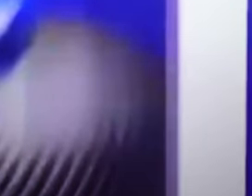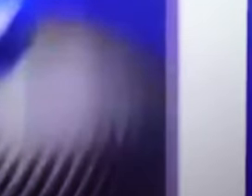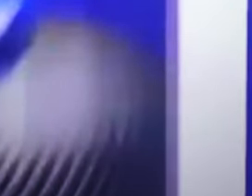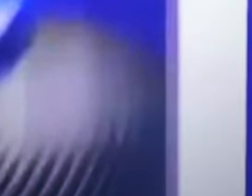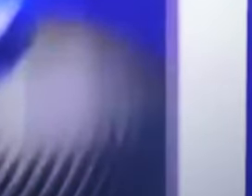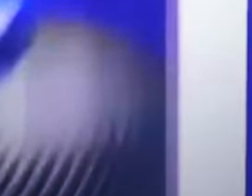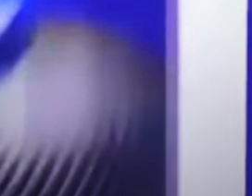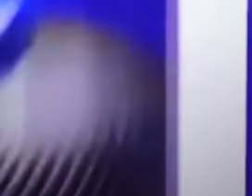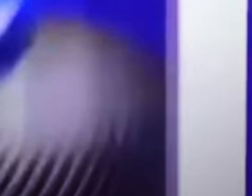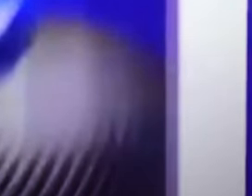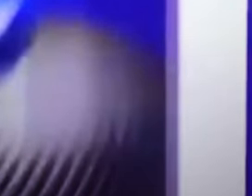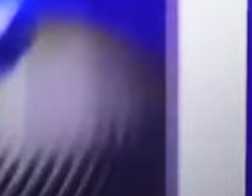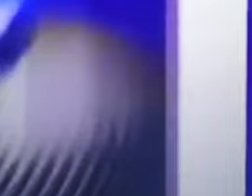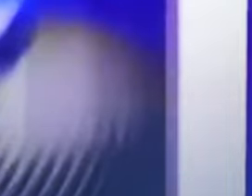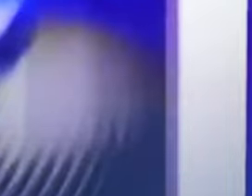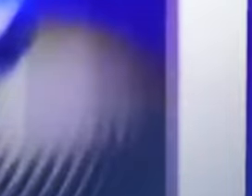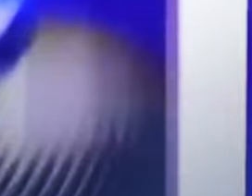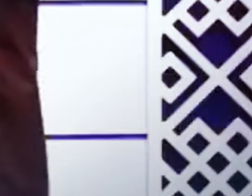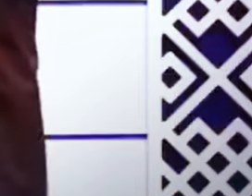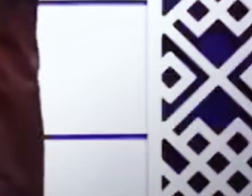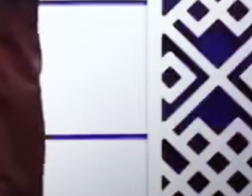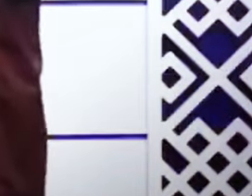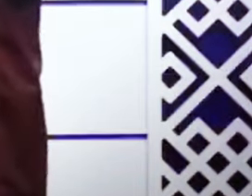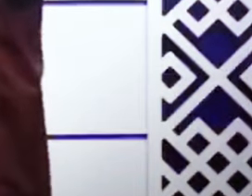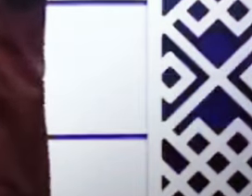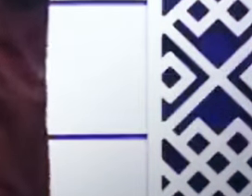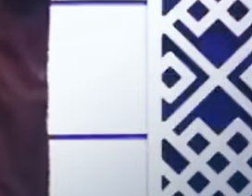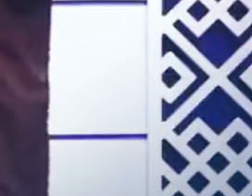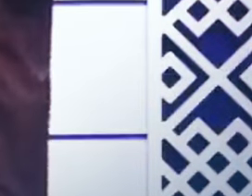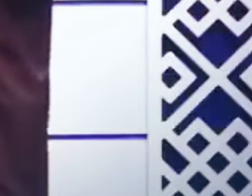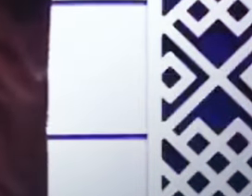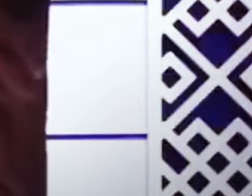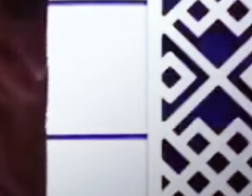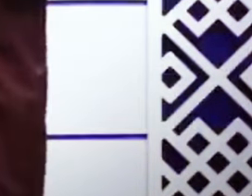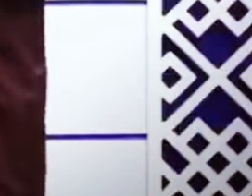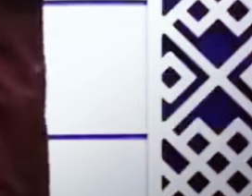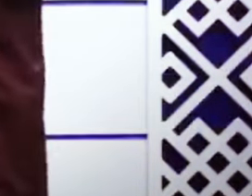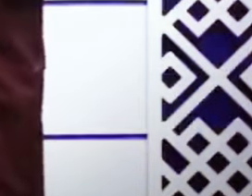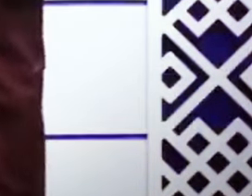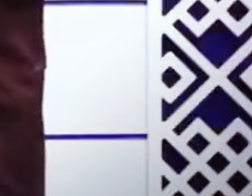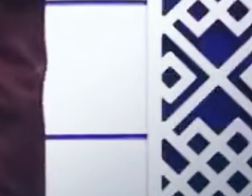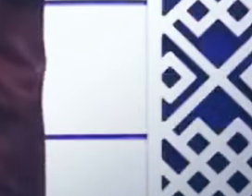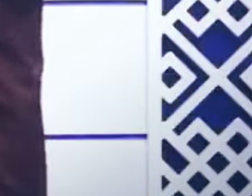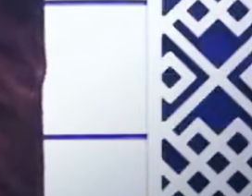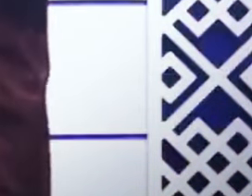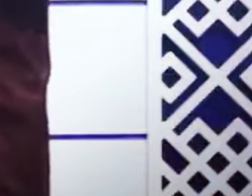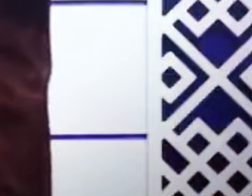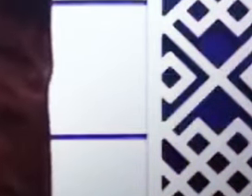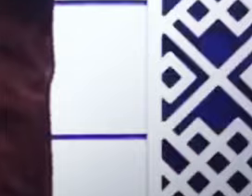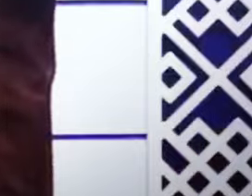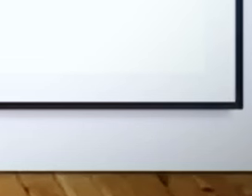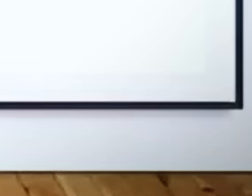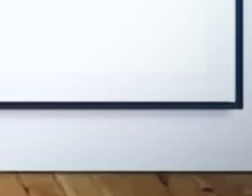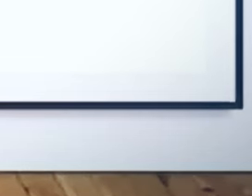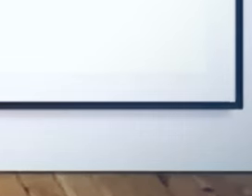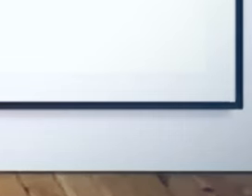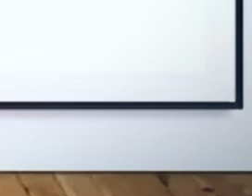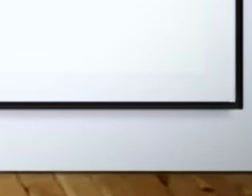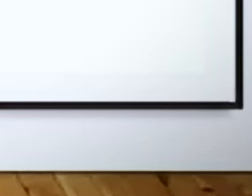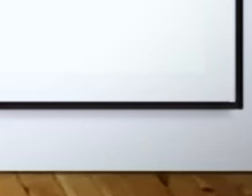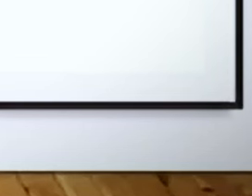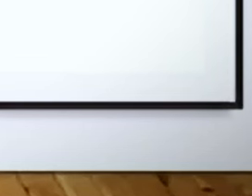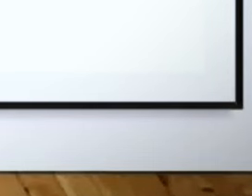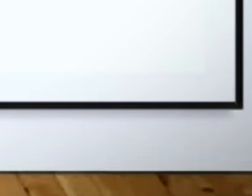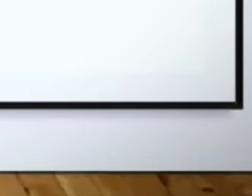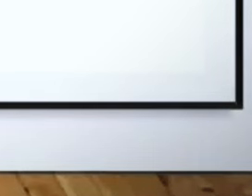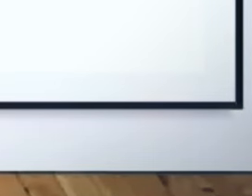association that Jesus founded. And the niya trono etrem so nyankopon fapem no eye onyame asafo anase ne feku